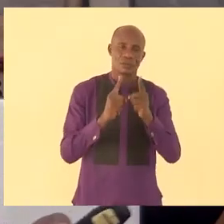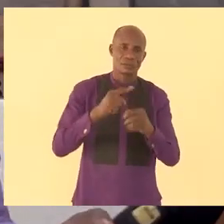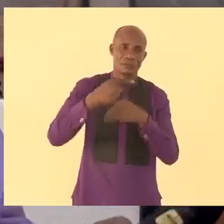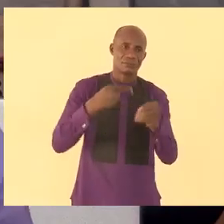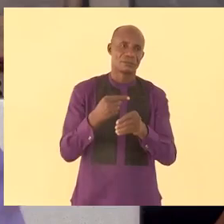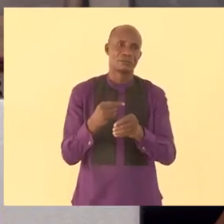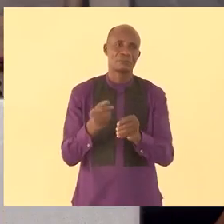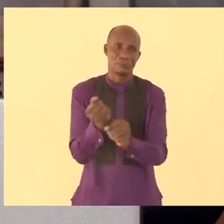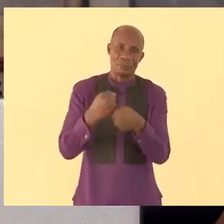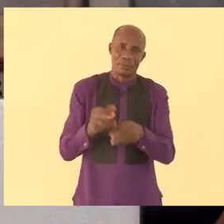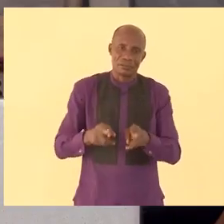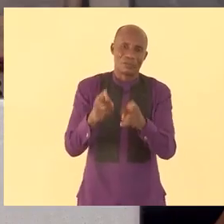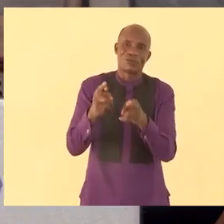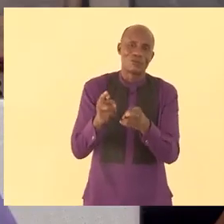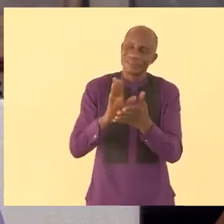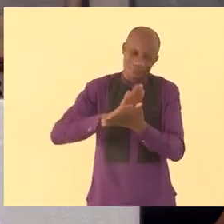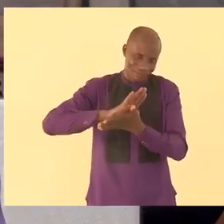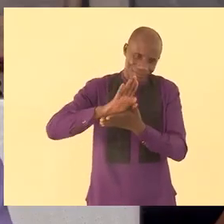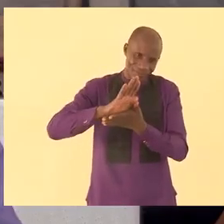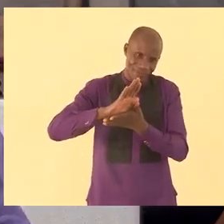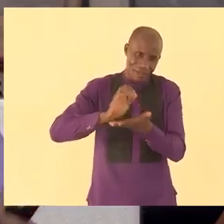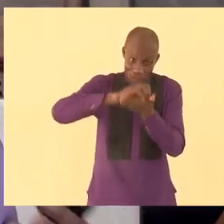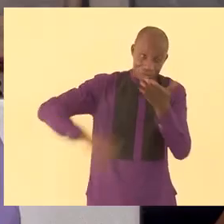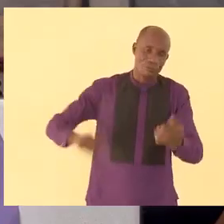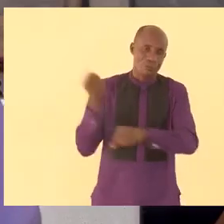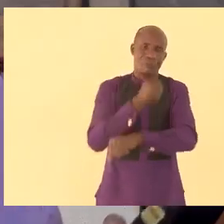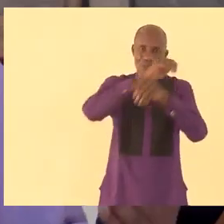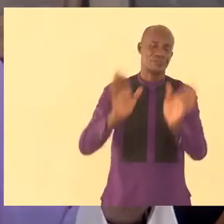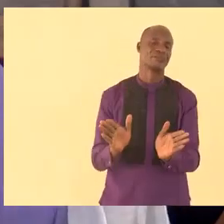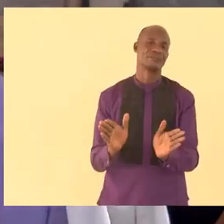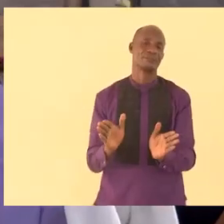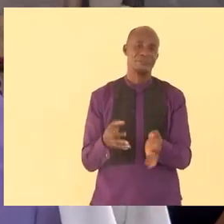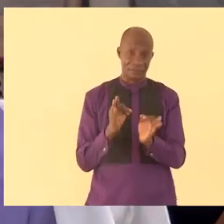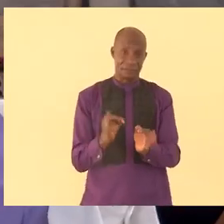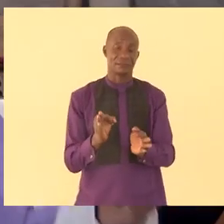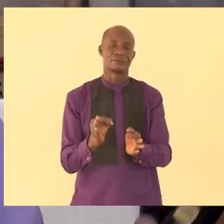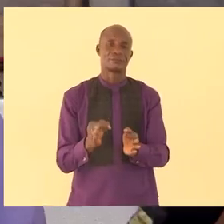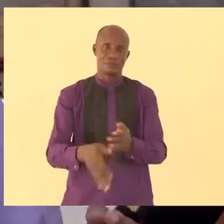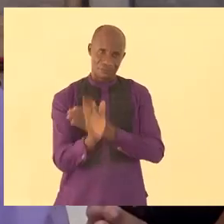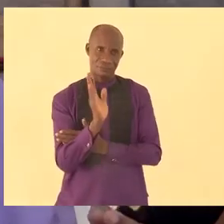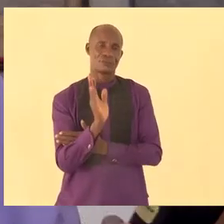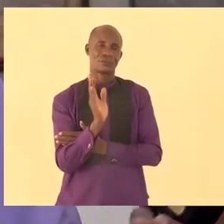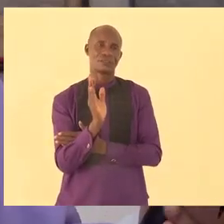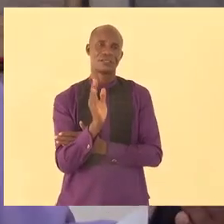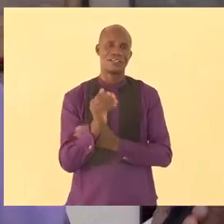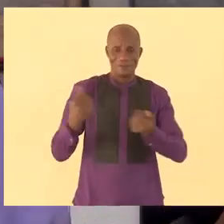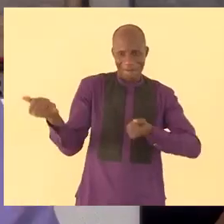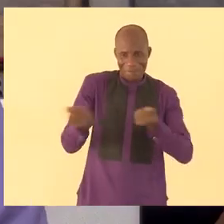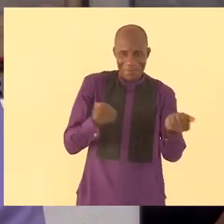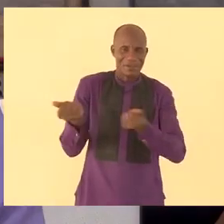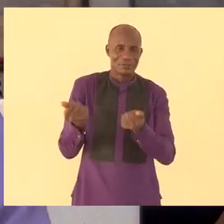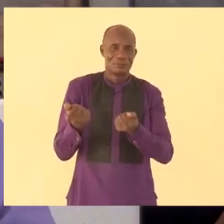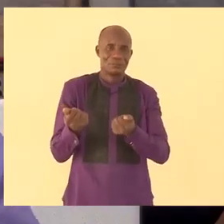about smoothing the road, pulling down mountains. If God's Lamborghini is going to